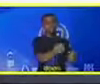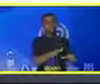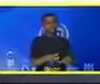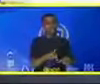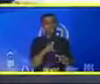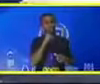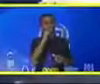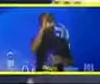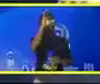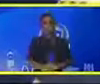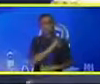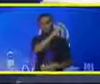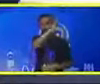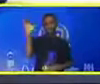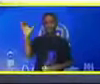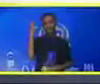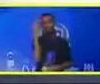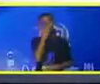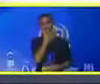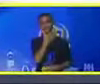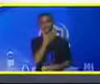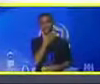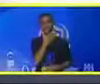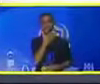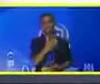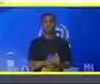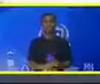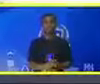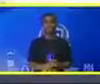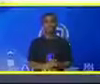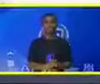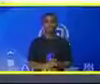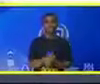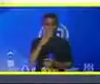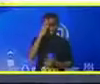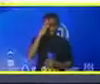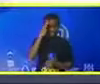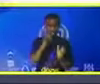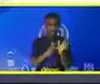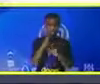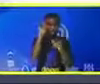have held him and torn him into pieces. I hope you know Jesus could die.